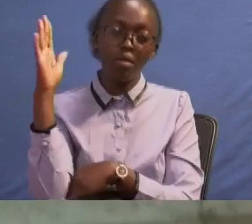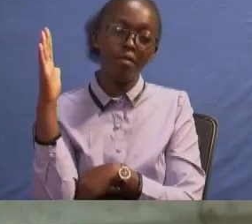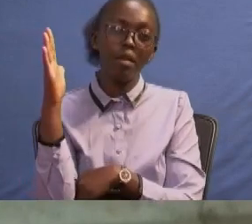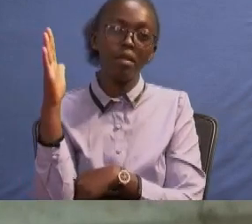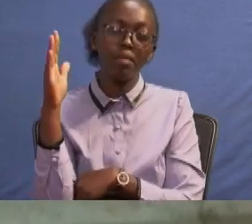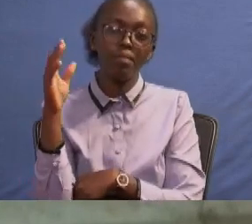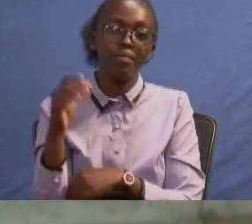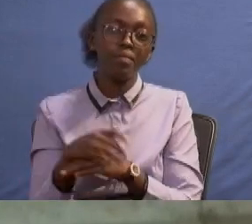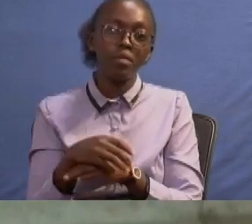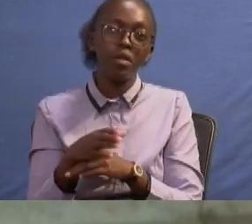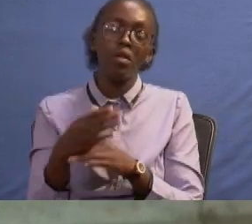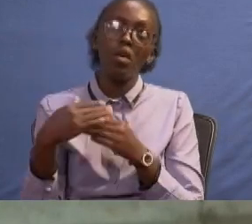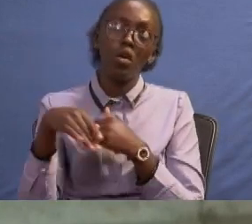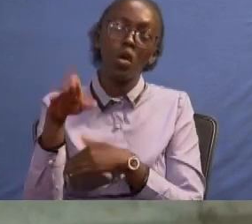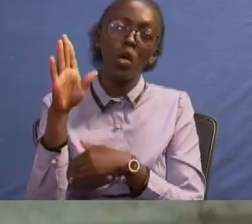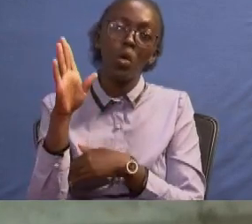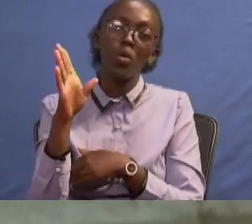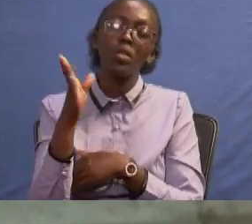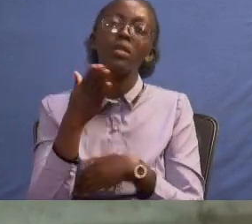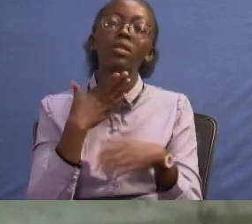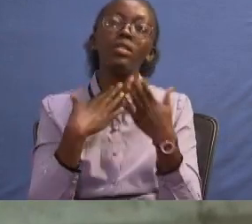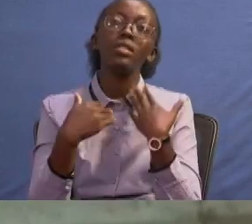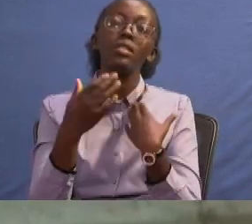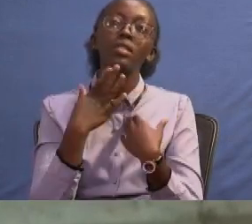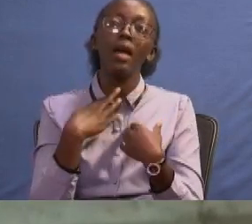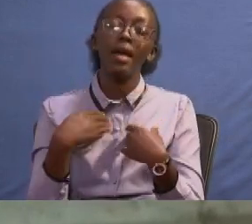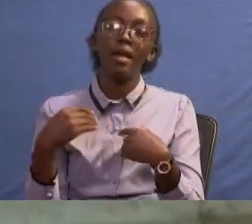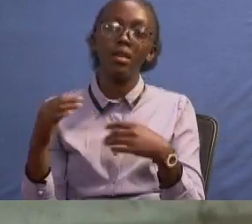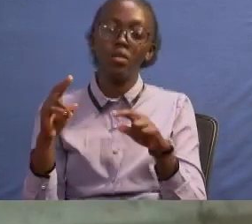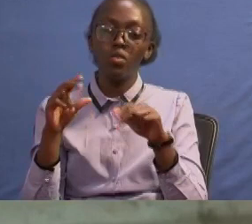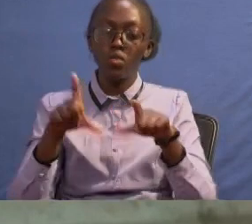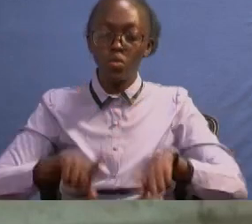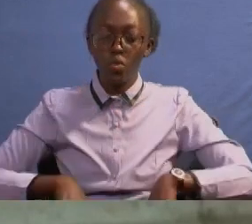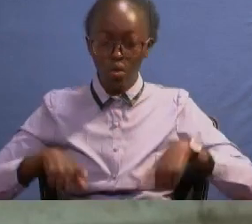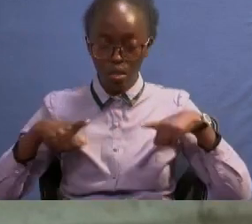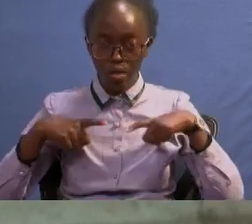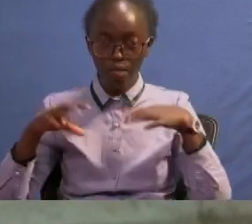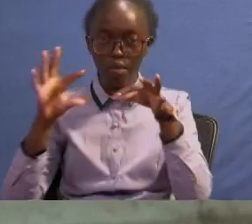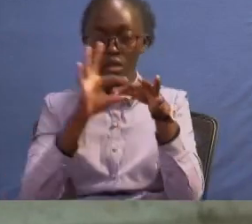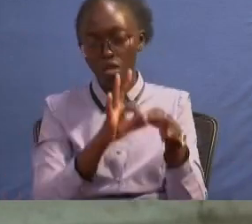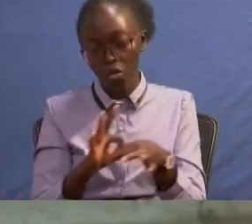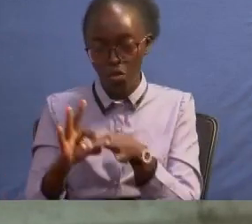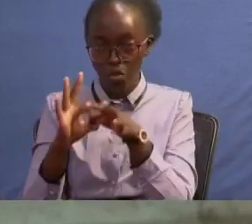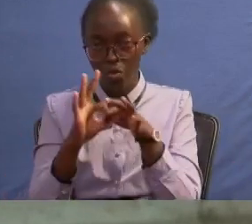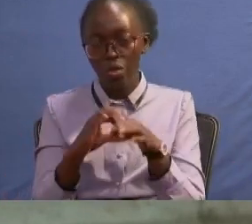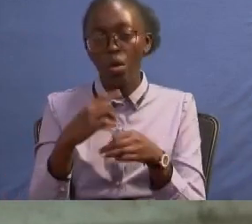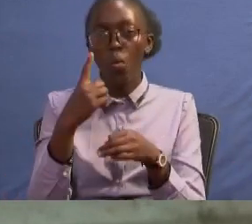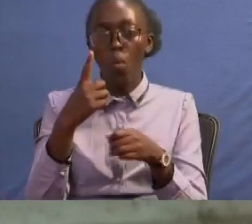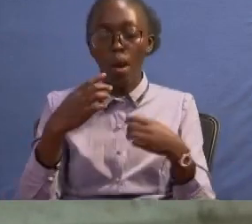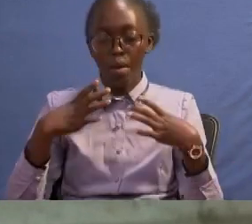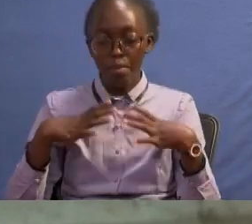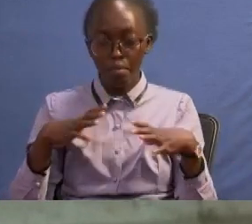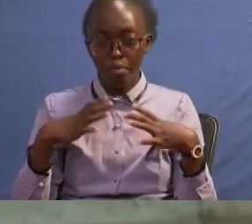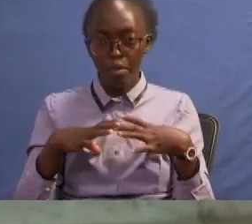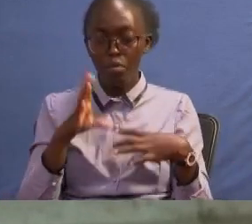God desires that we stay in unity as one people, speaking one language, so